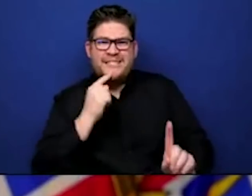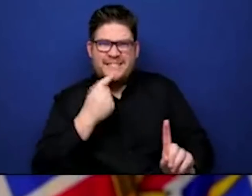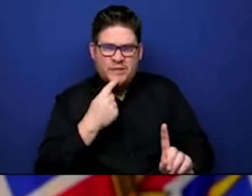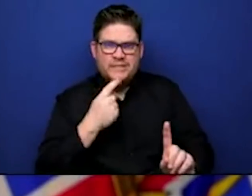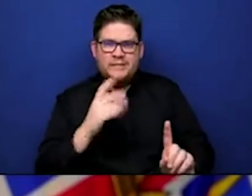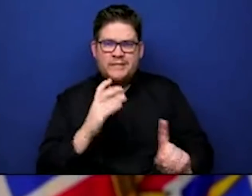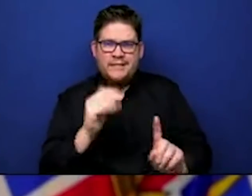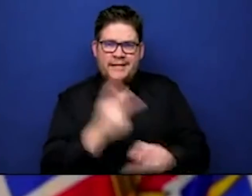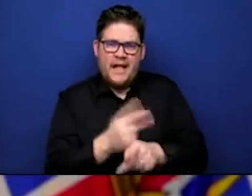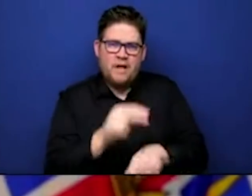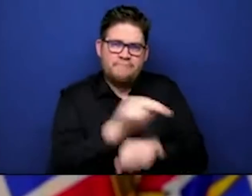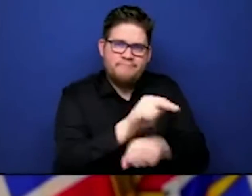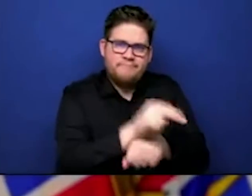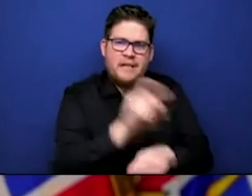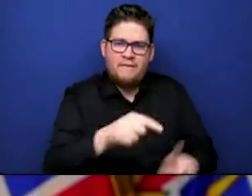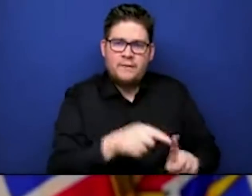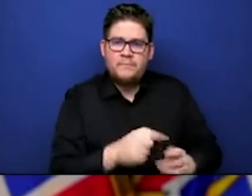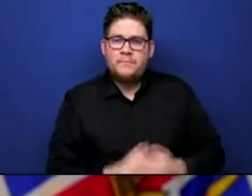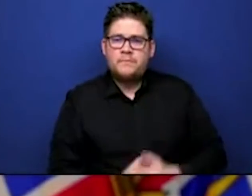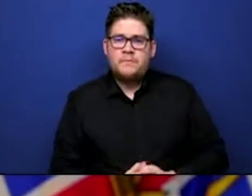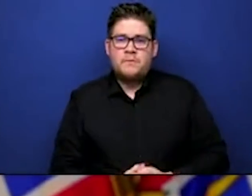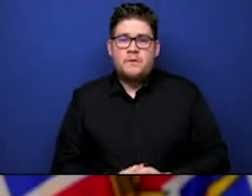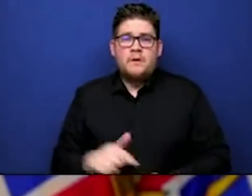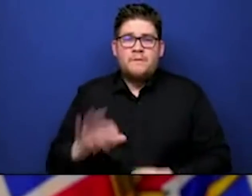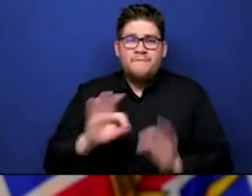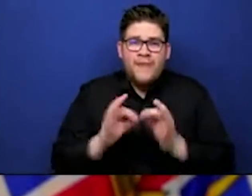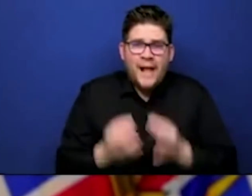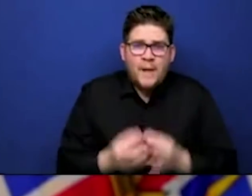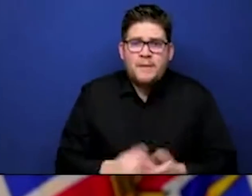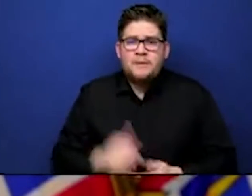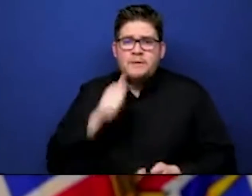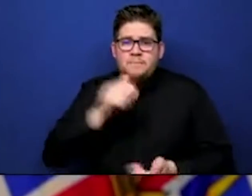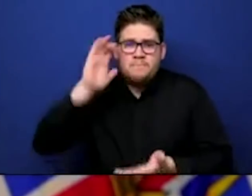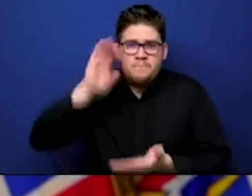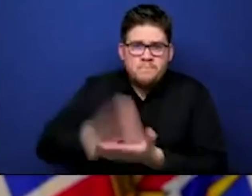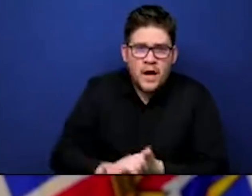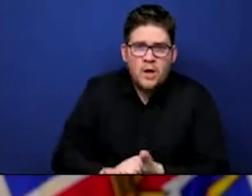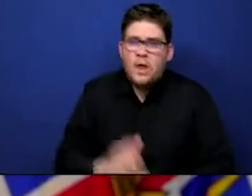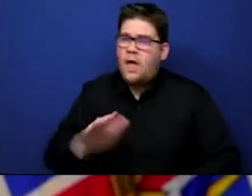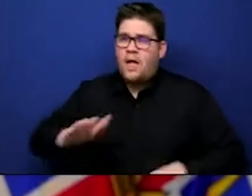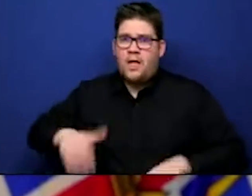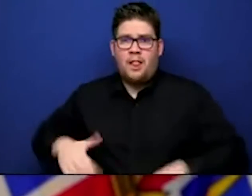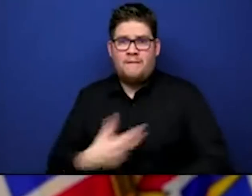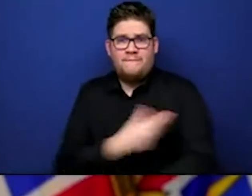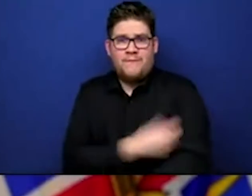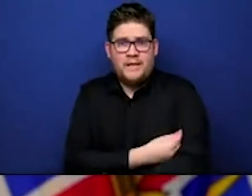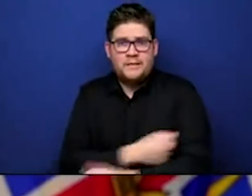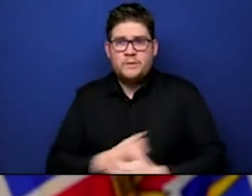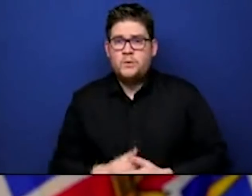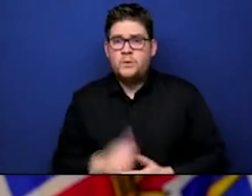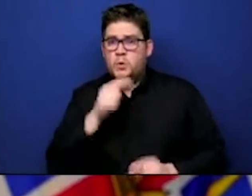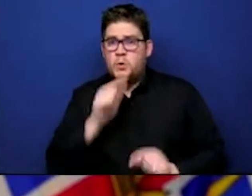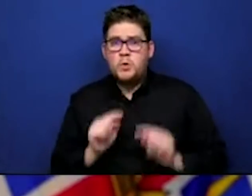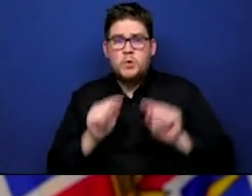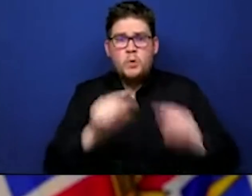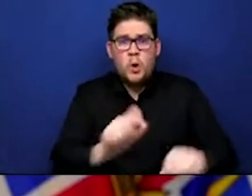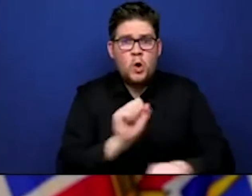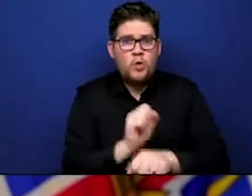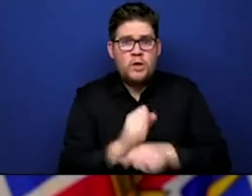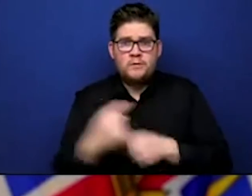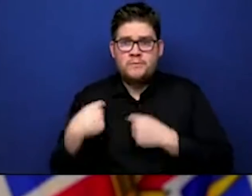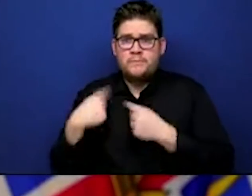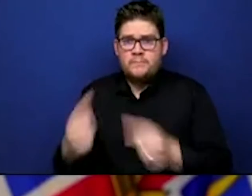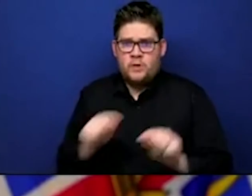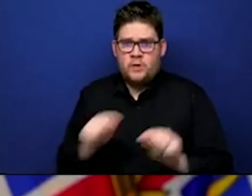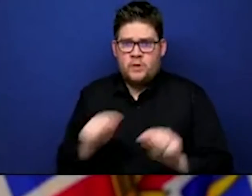who are not yet vaccinated, and friends who have gone to work without pause throughout this pandemic, show them that you